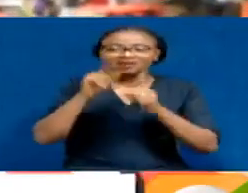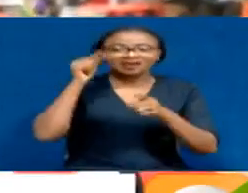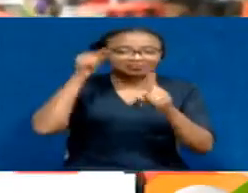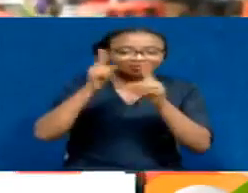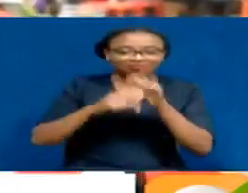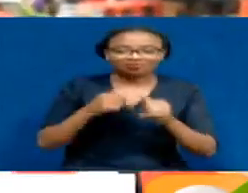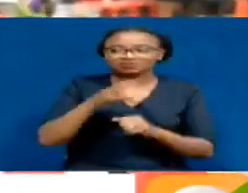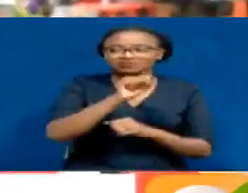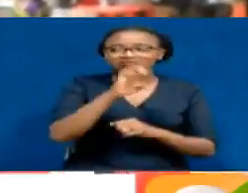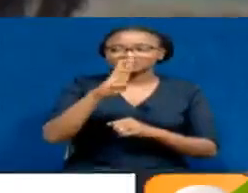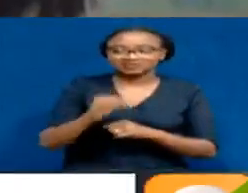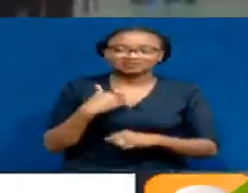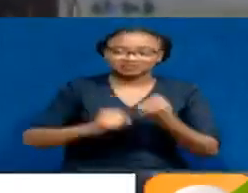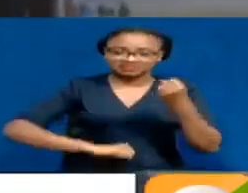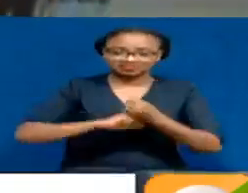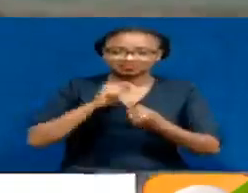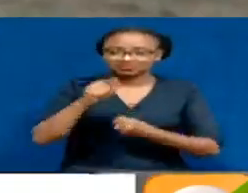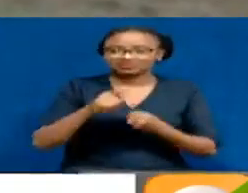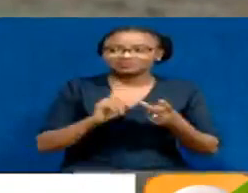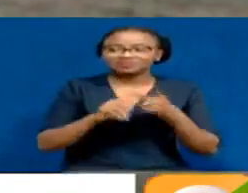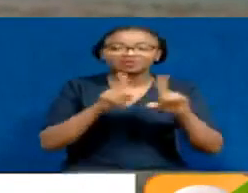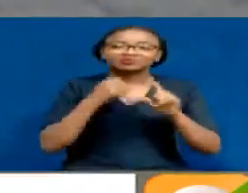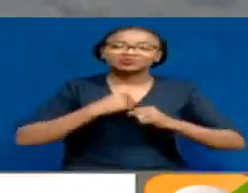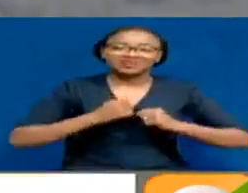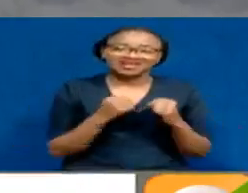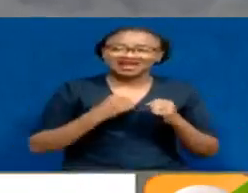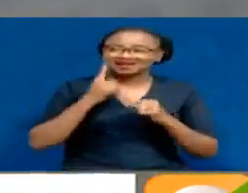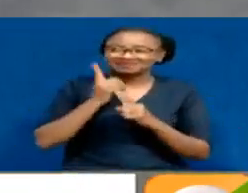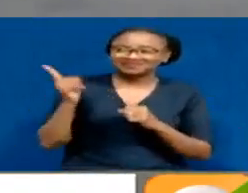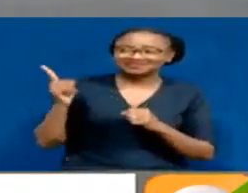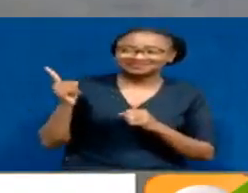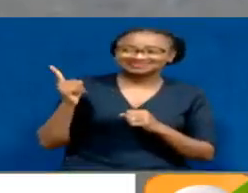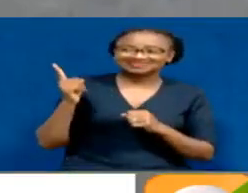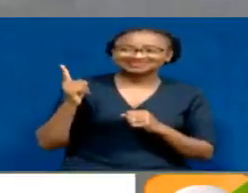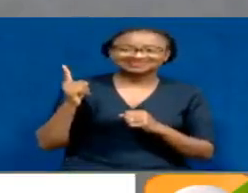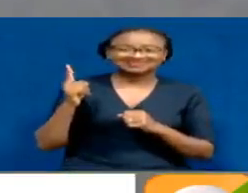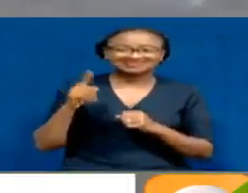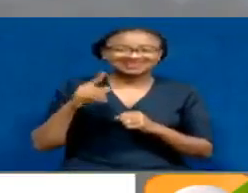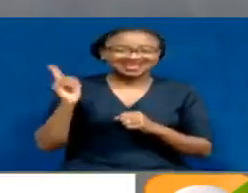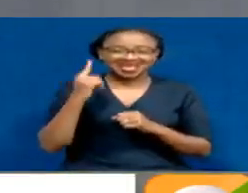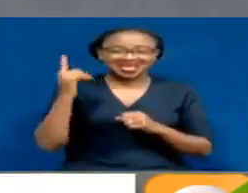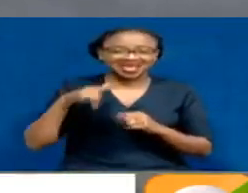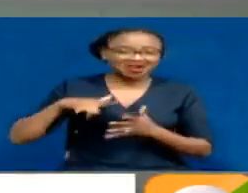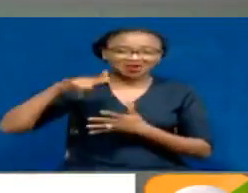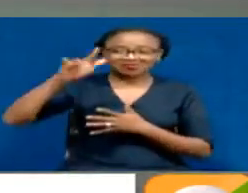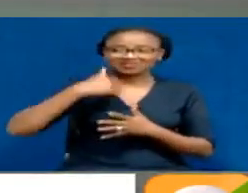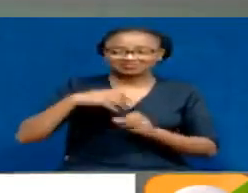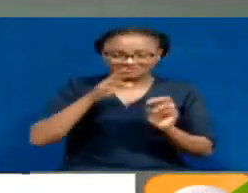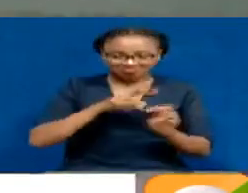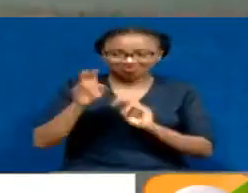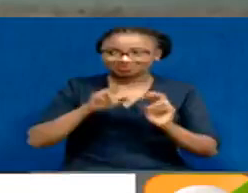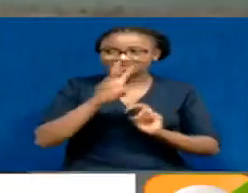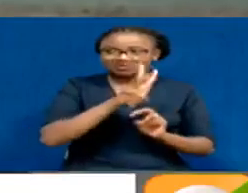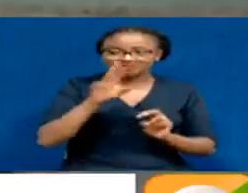OG. Mimi shabiki mkubwa wa Sebastian OG. I loved the helicopter experience. It was so amazing. I got to watch the